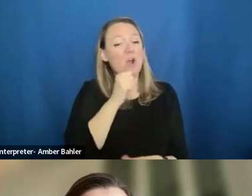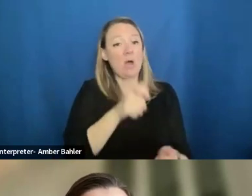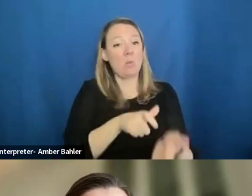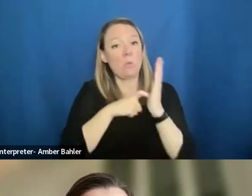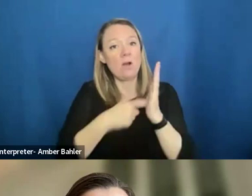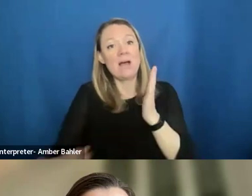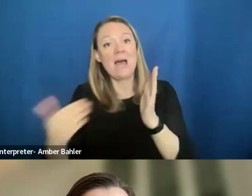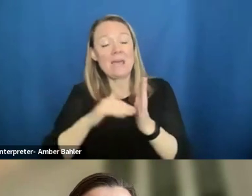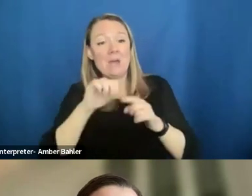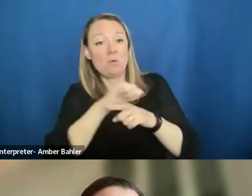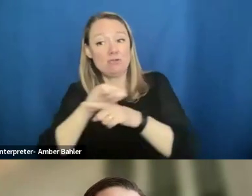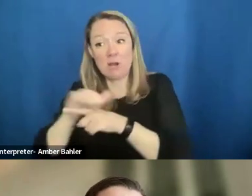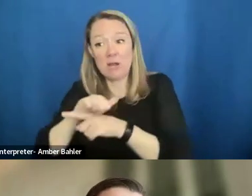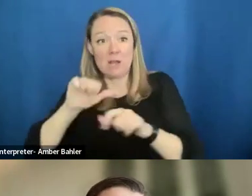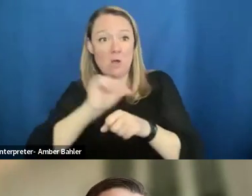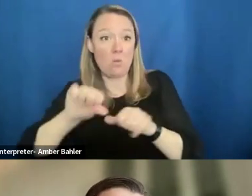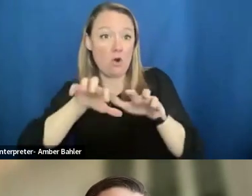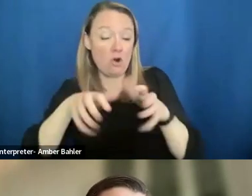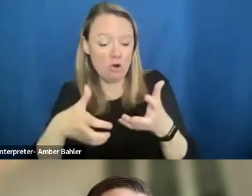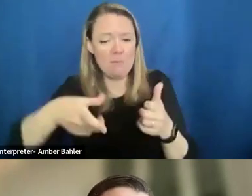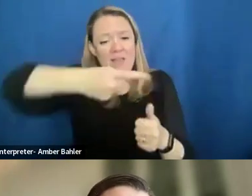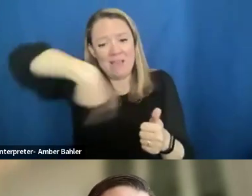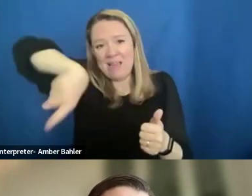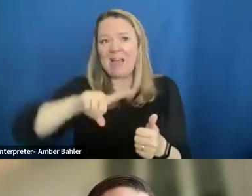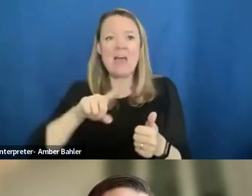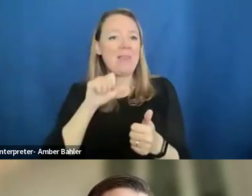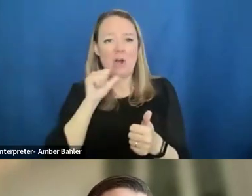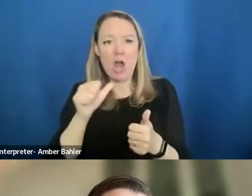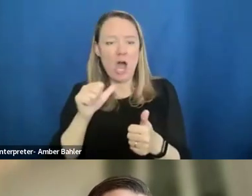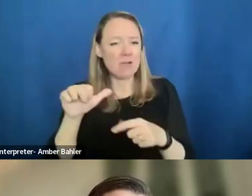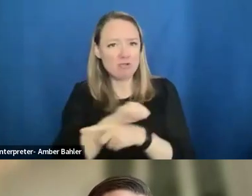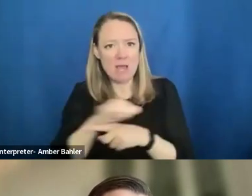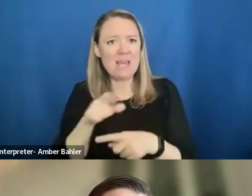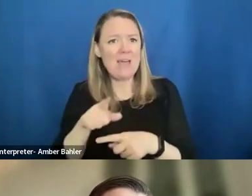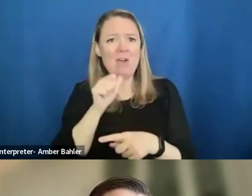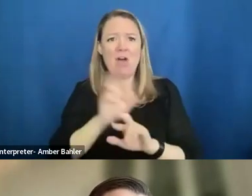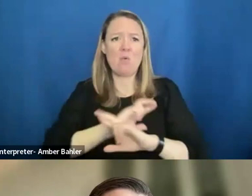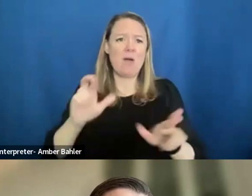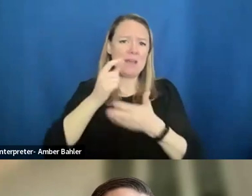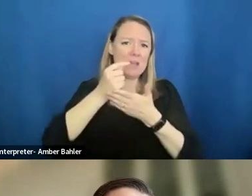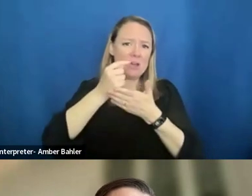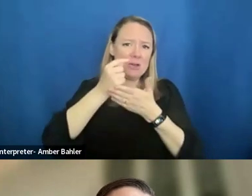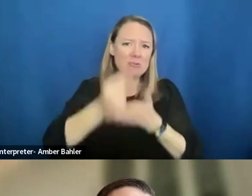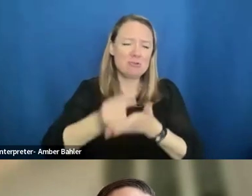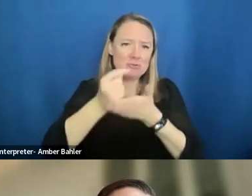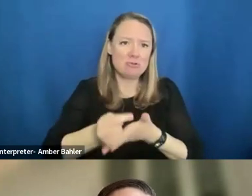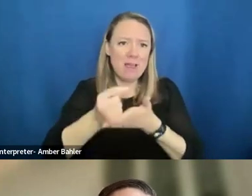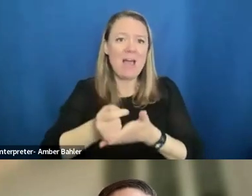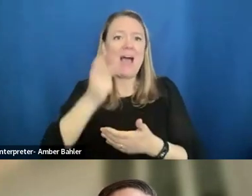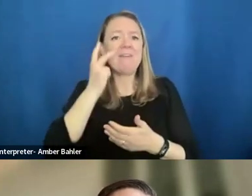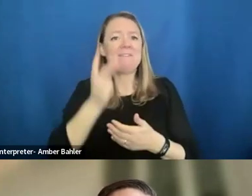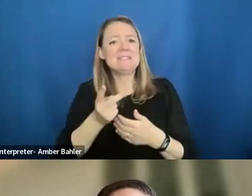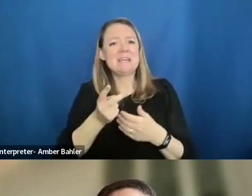And to be honest, they're woefully unprepared to treat this population. I mean, I've heard so many stories of sticking a mental health professional in front of an